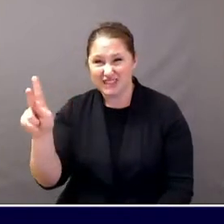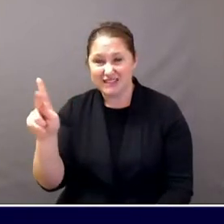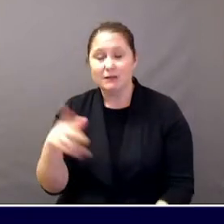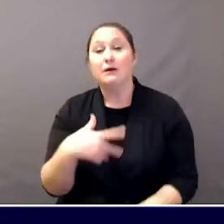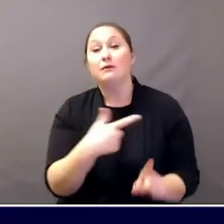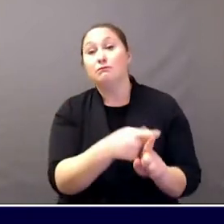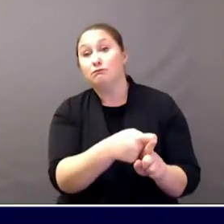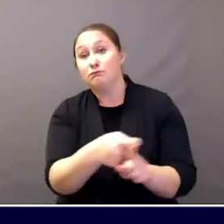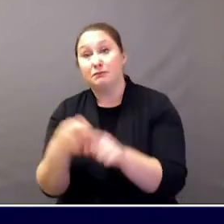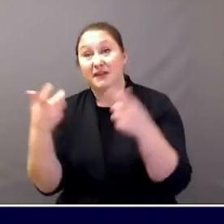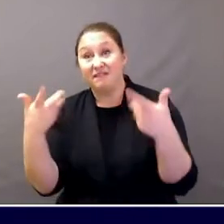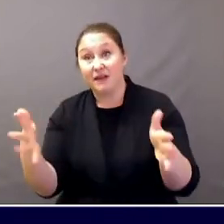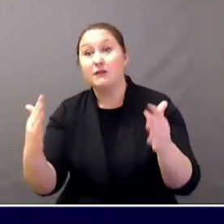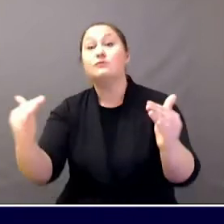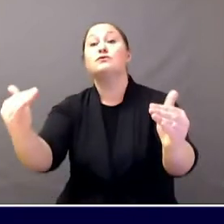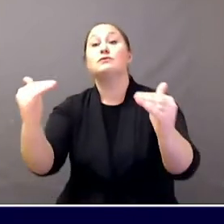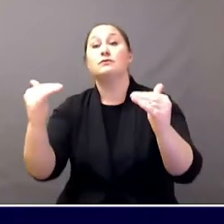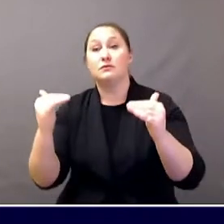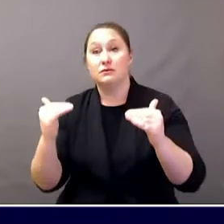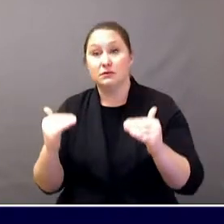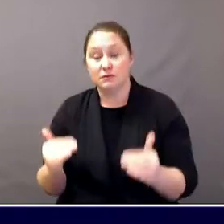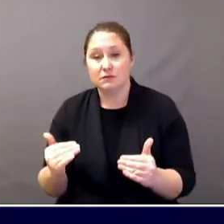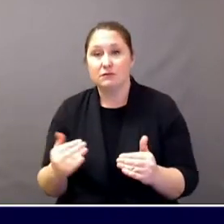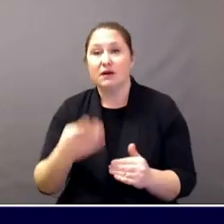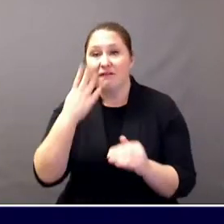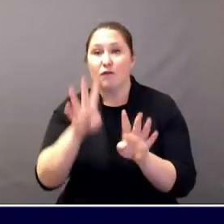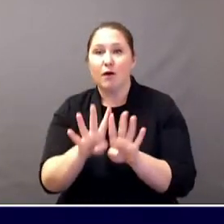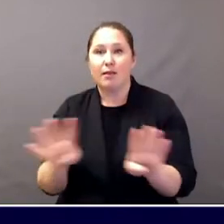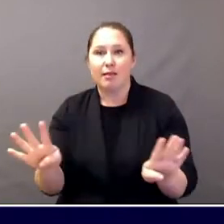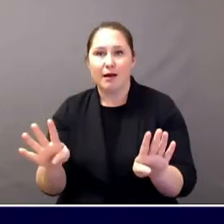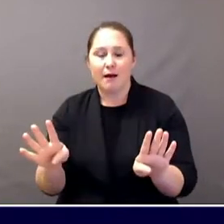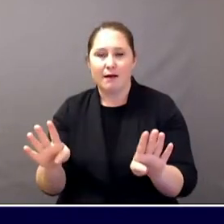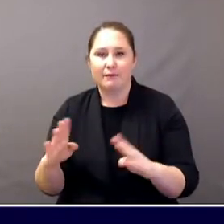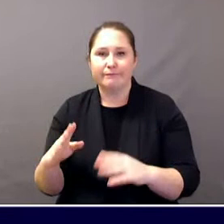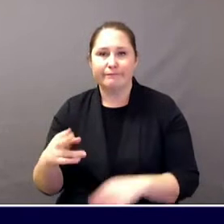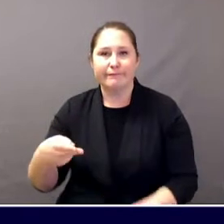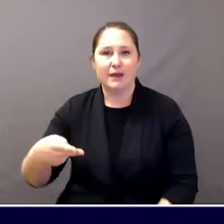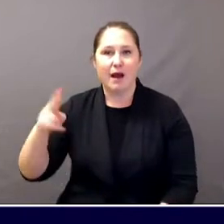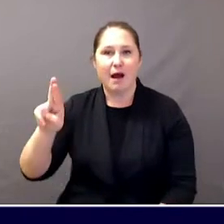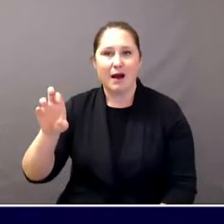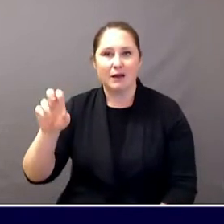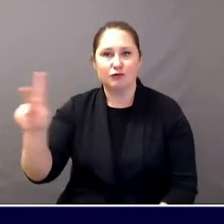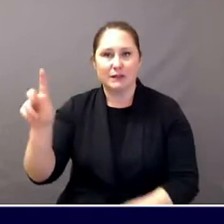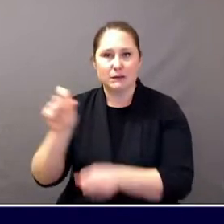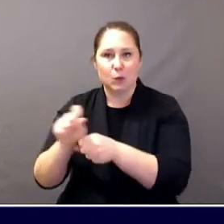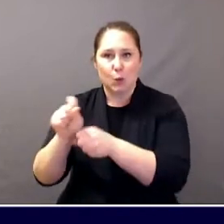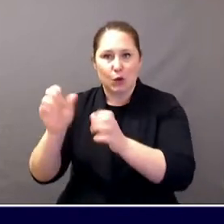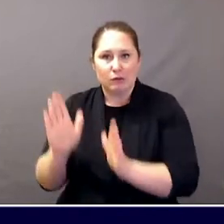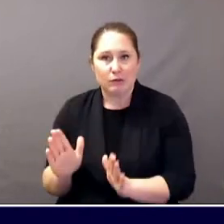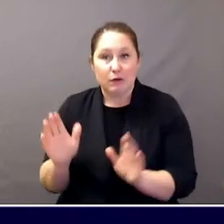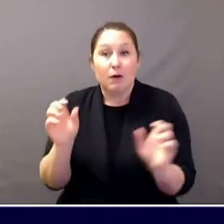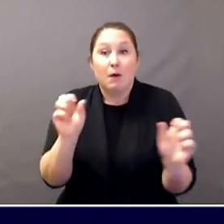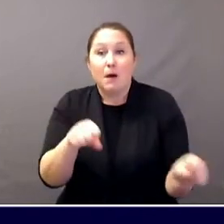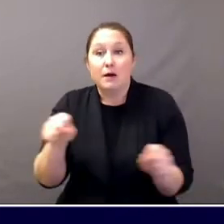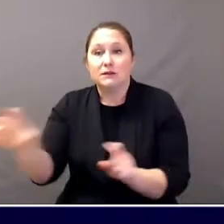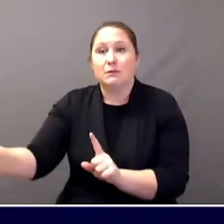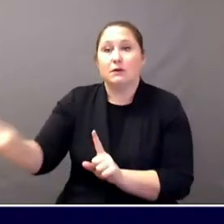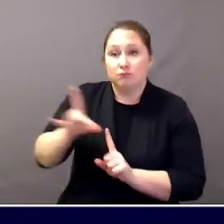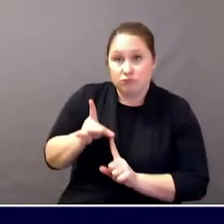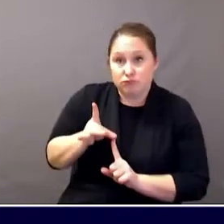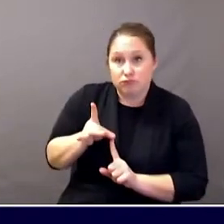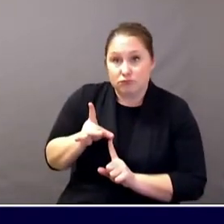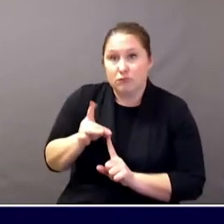will move to vaccinate frontline high-risk workers, those who are at most risk of contracting or spreading the